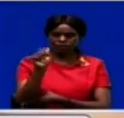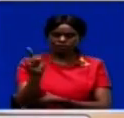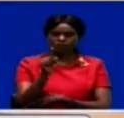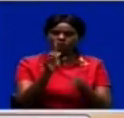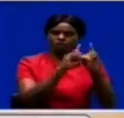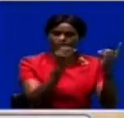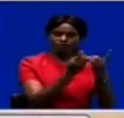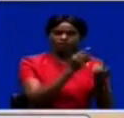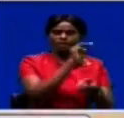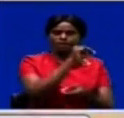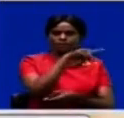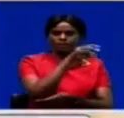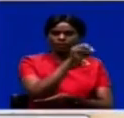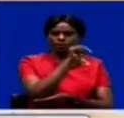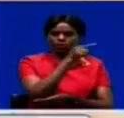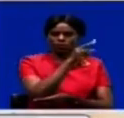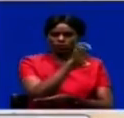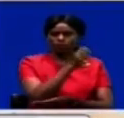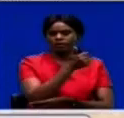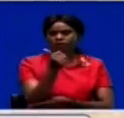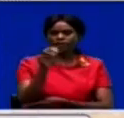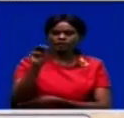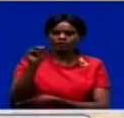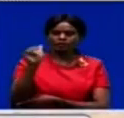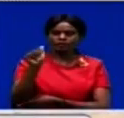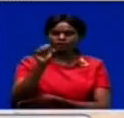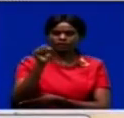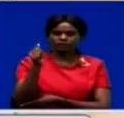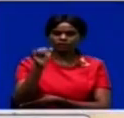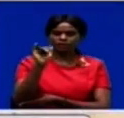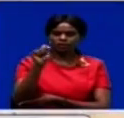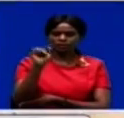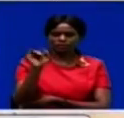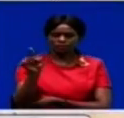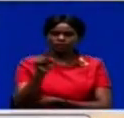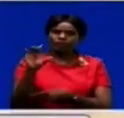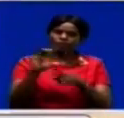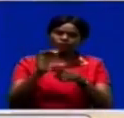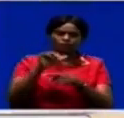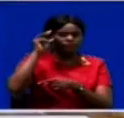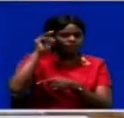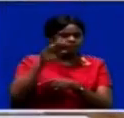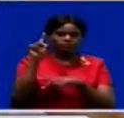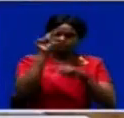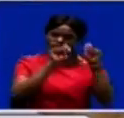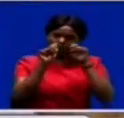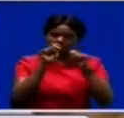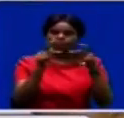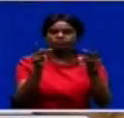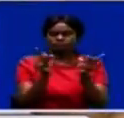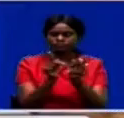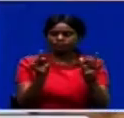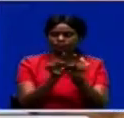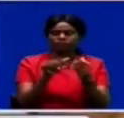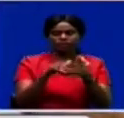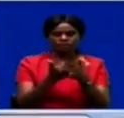Mpongwe and Masaiti. Copperbelt Province Minister Jaffen Mwakalombe was on a fact-finding mission following several complaints